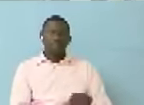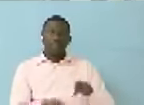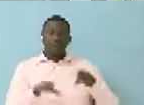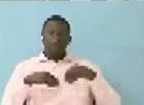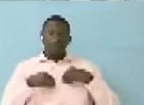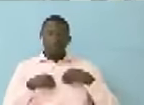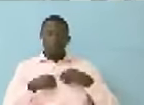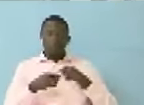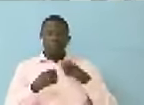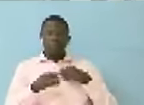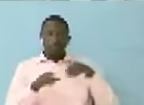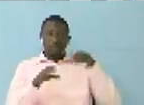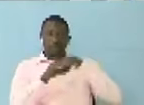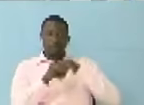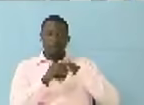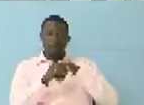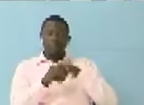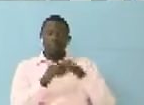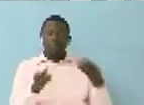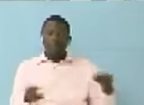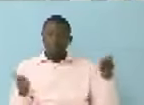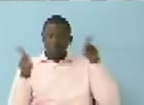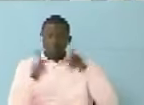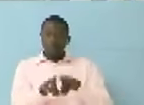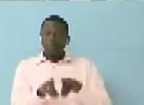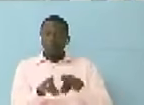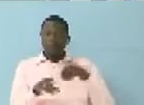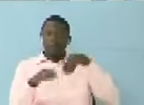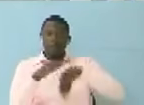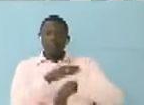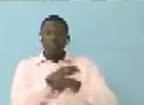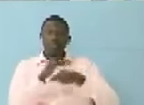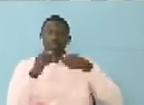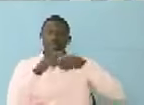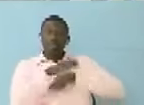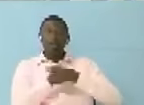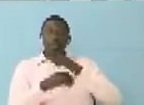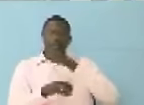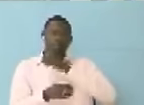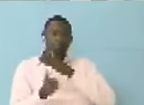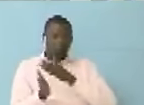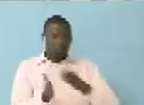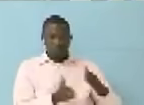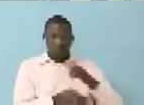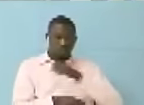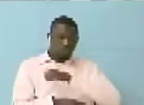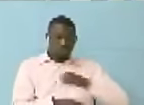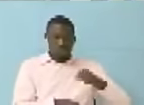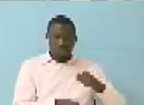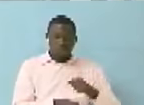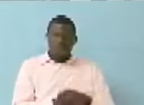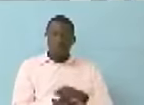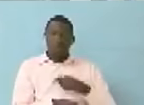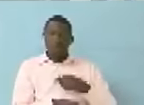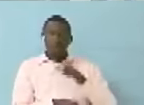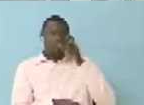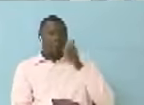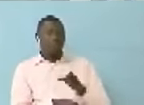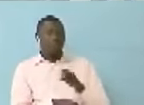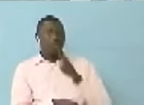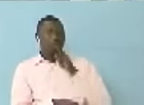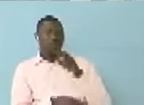Sonta kudeta ni nakuwa. His involvement. Atalama beo atara alataro akono. And he was the very one who started mentioning some